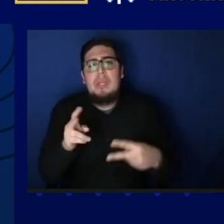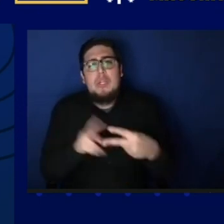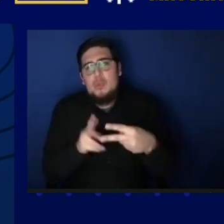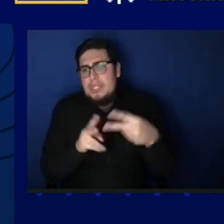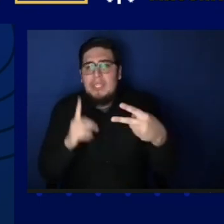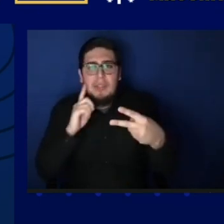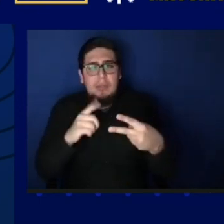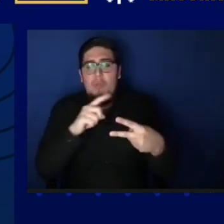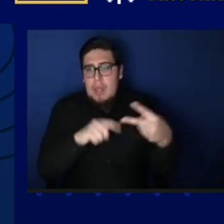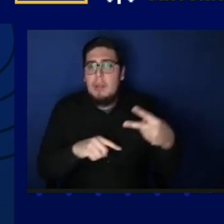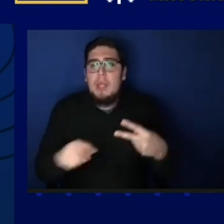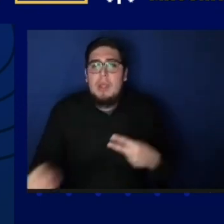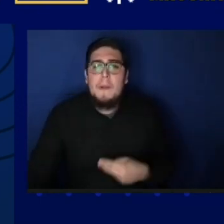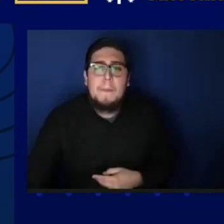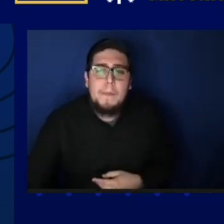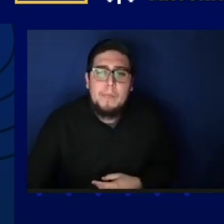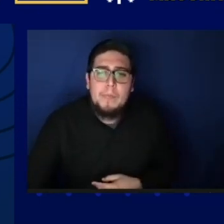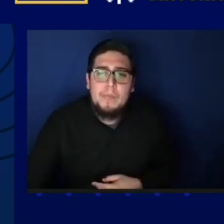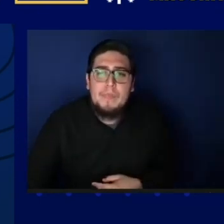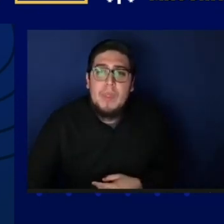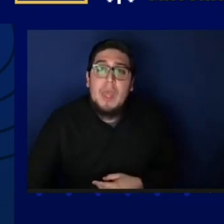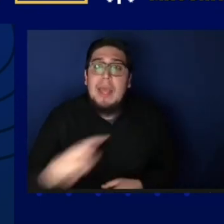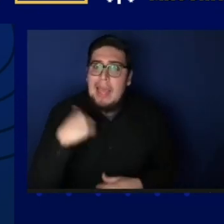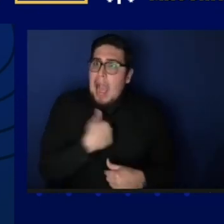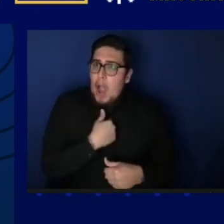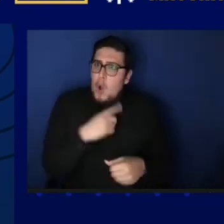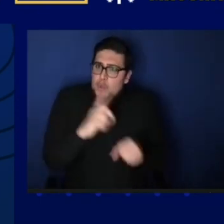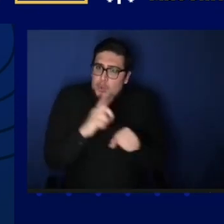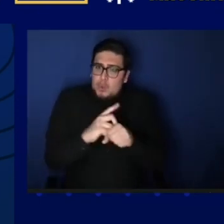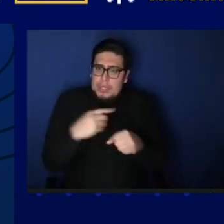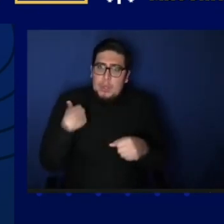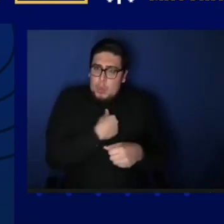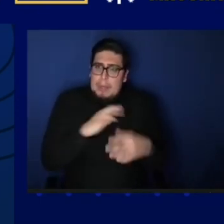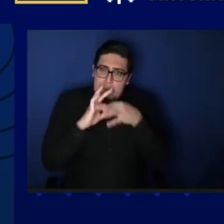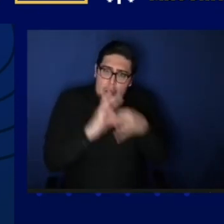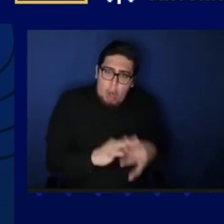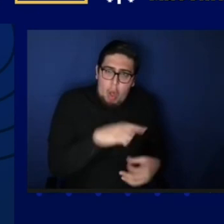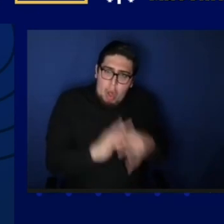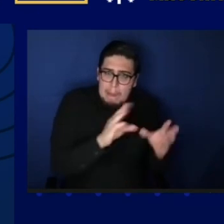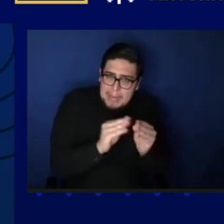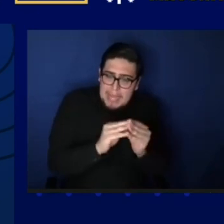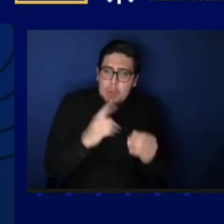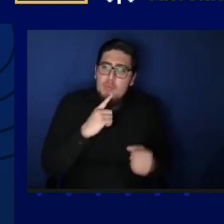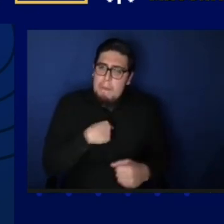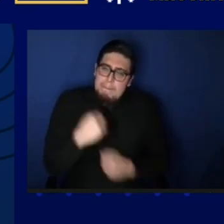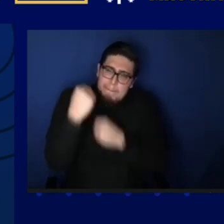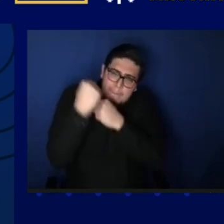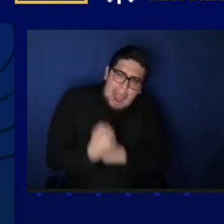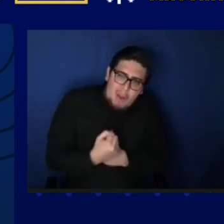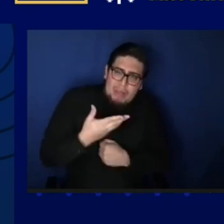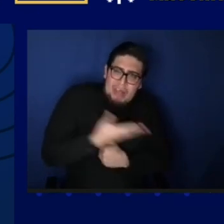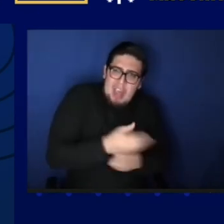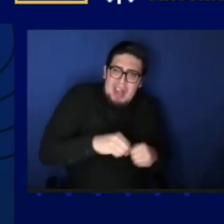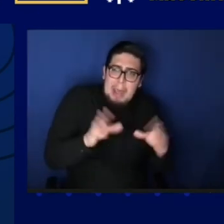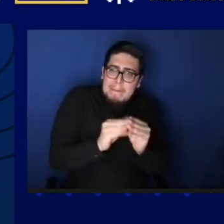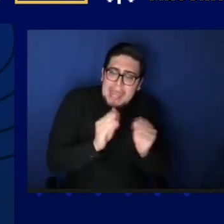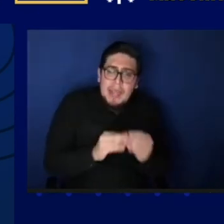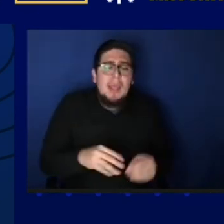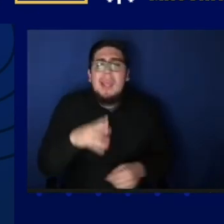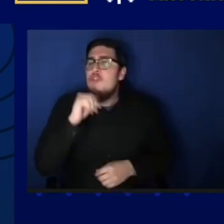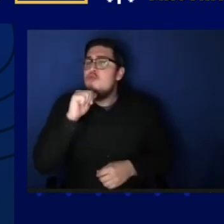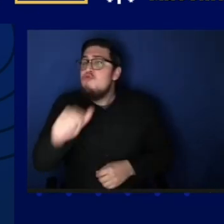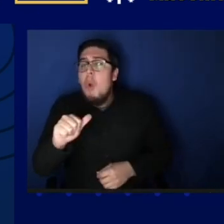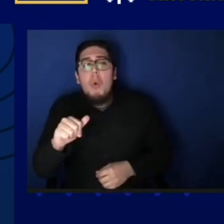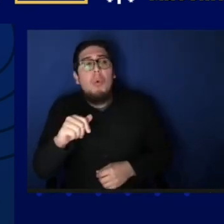We belong in these meetings. We are powerful to be in these meetings. And tip number one, do not take legislative staff